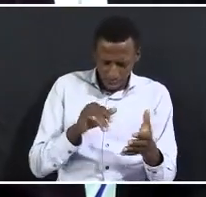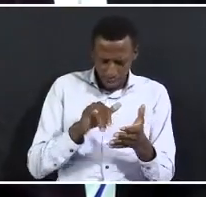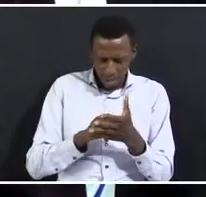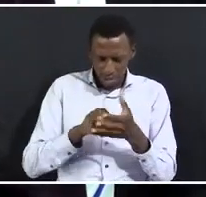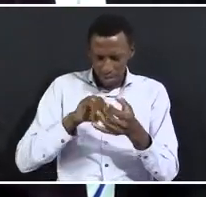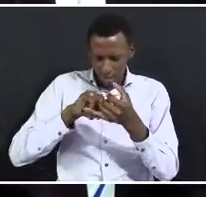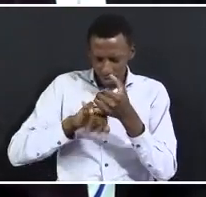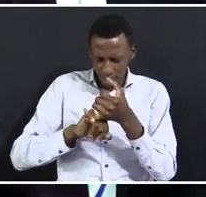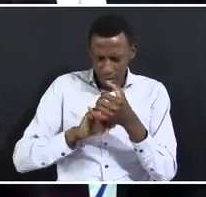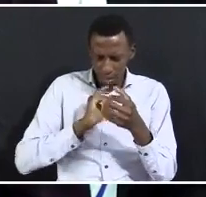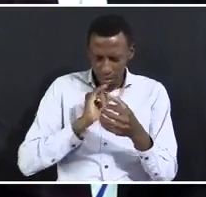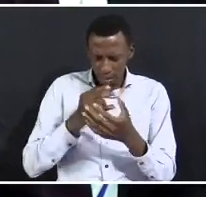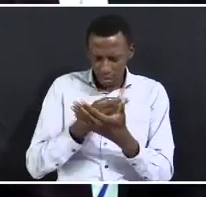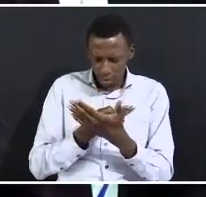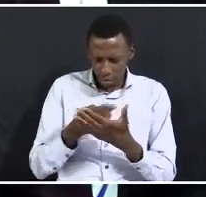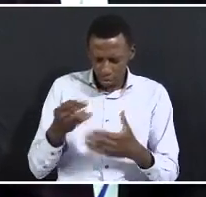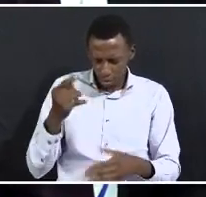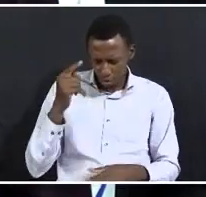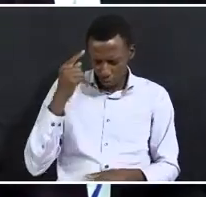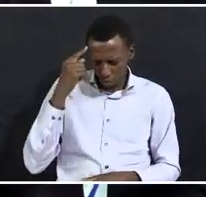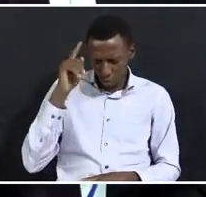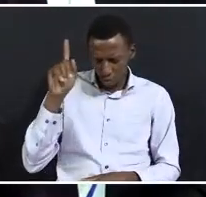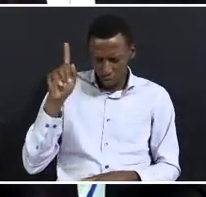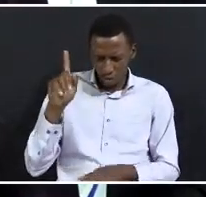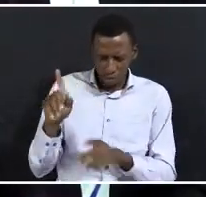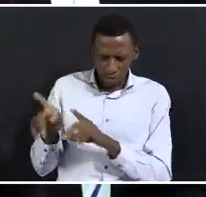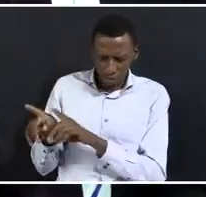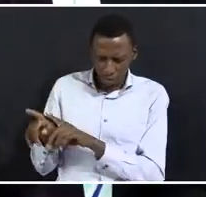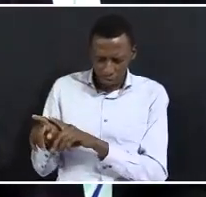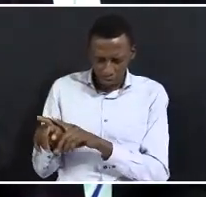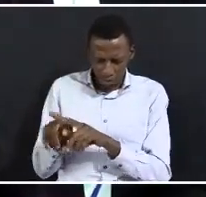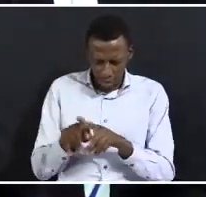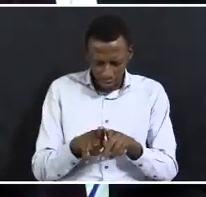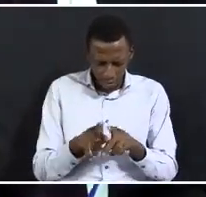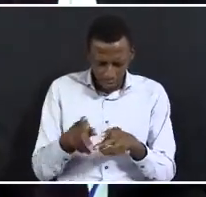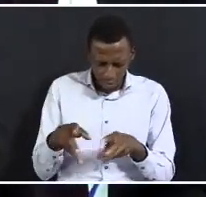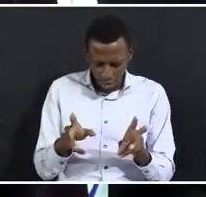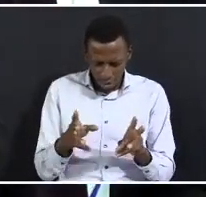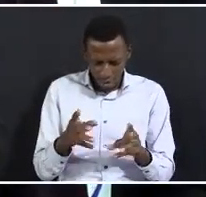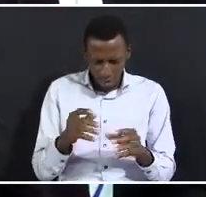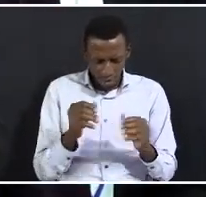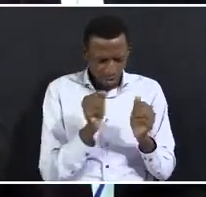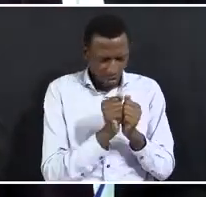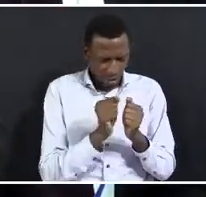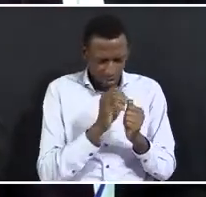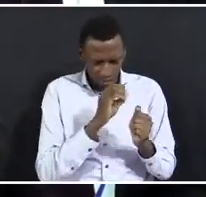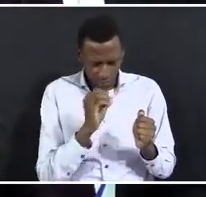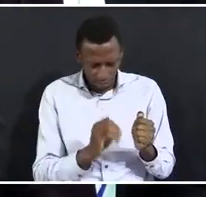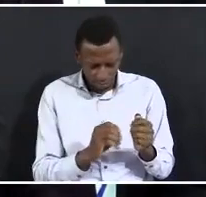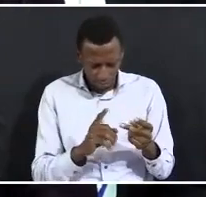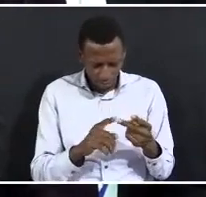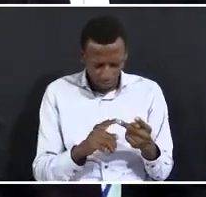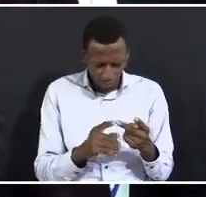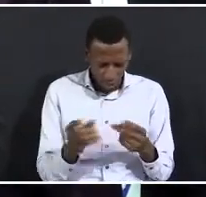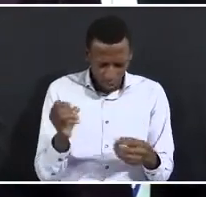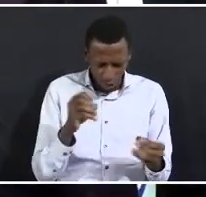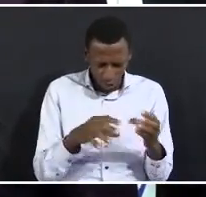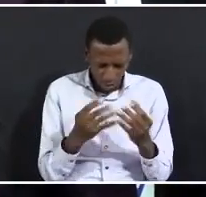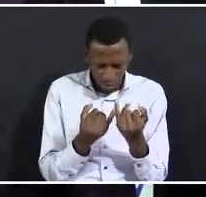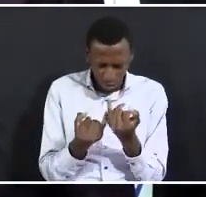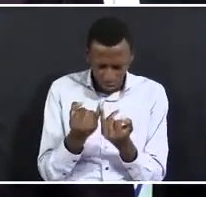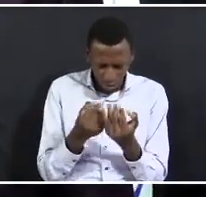holy unto you, the same way tithes and offerings and the Sabbath is holy unto